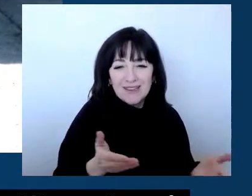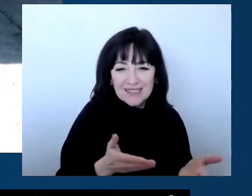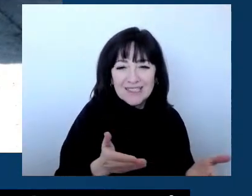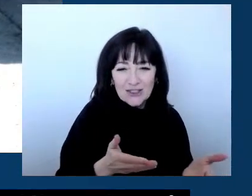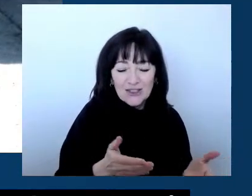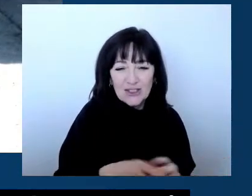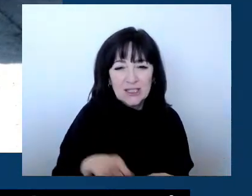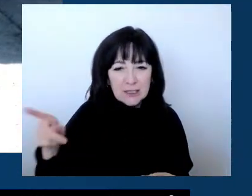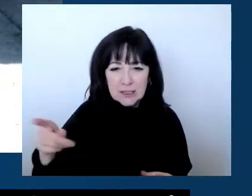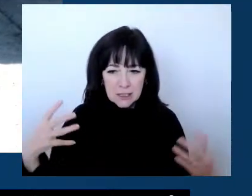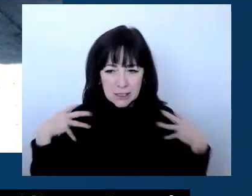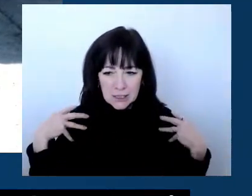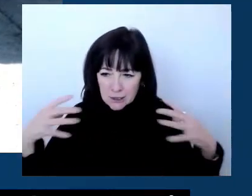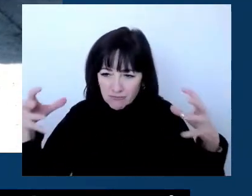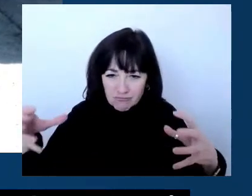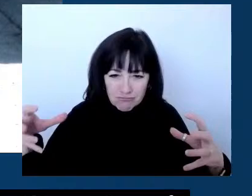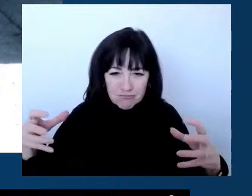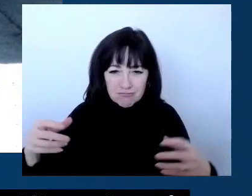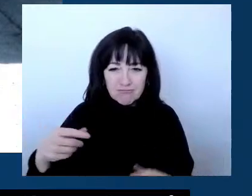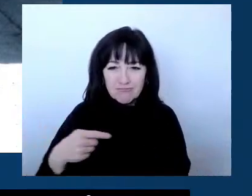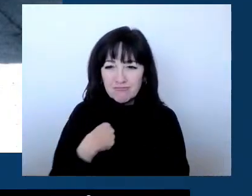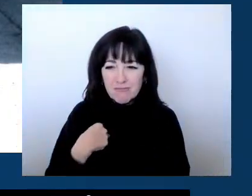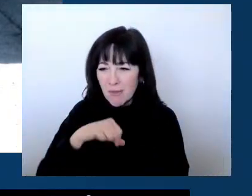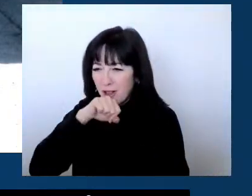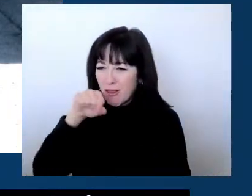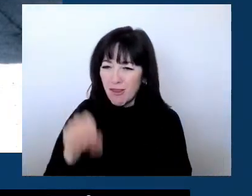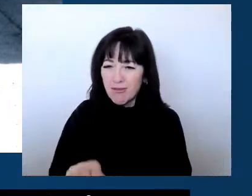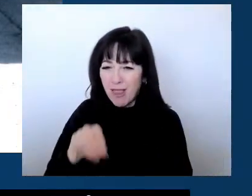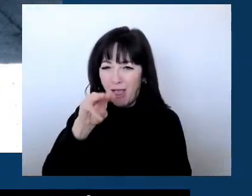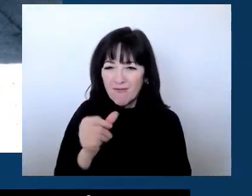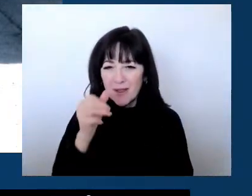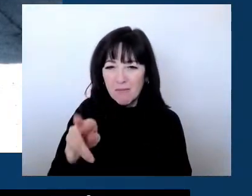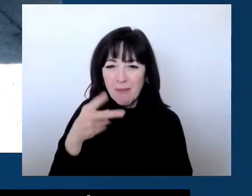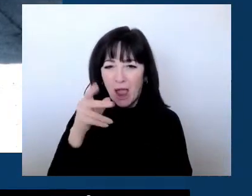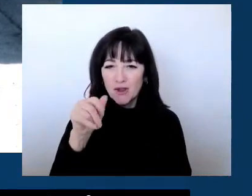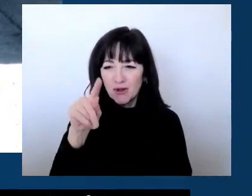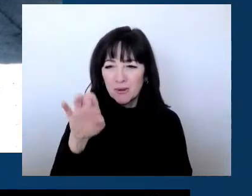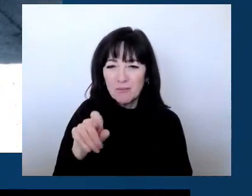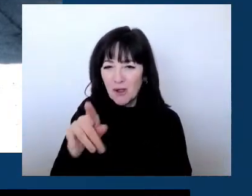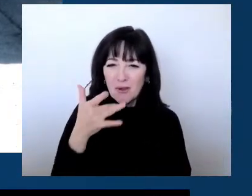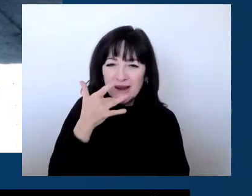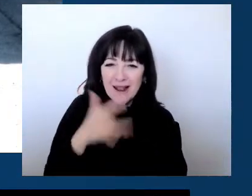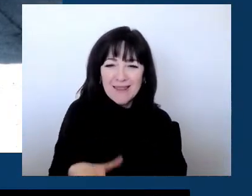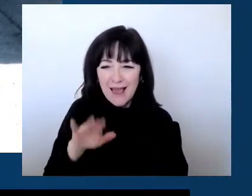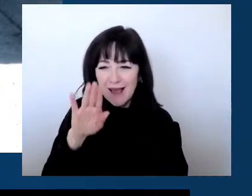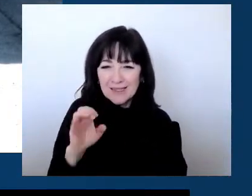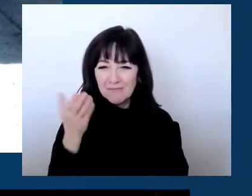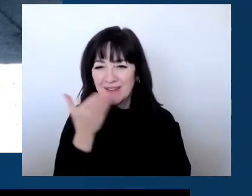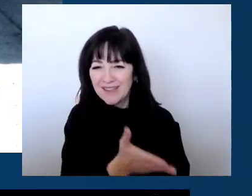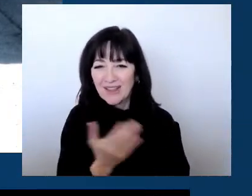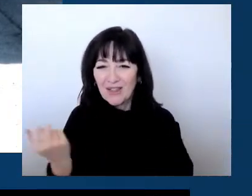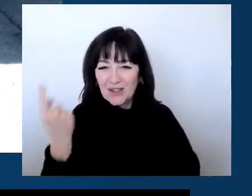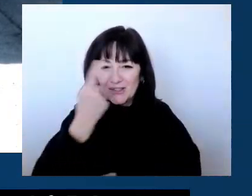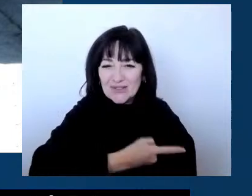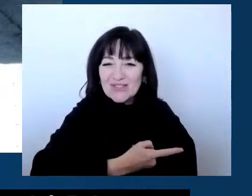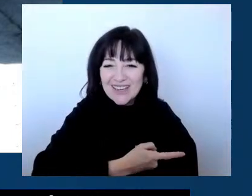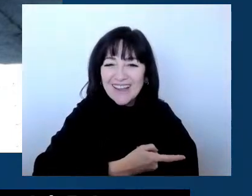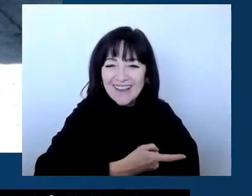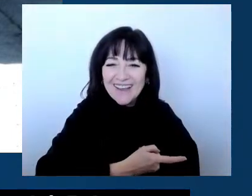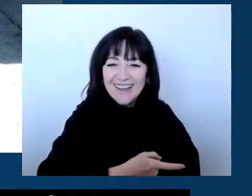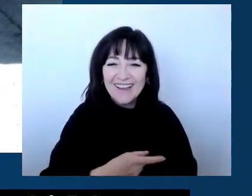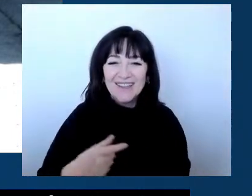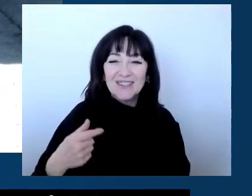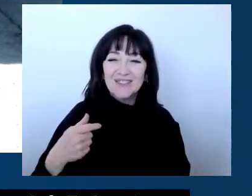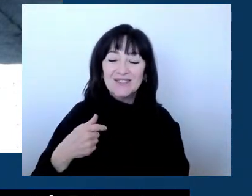and she said, "I just love Mayor Pete. You are so lucky to be there today." And as we were standing in